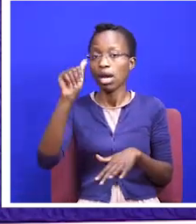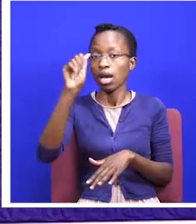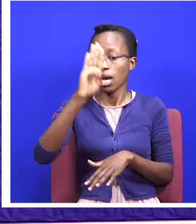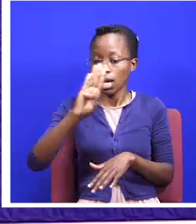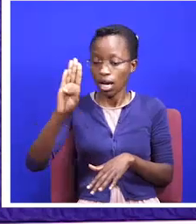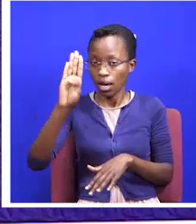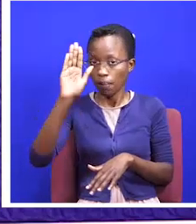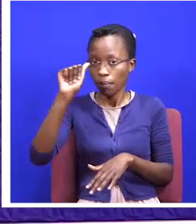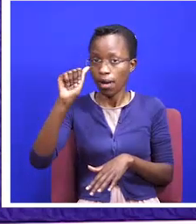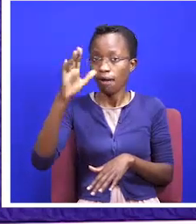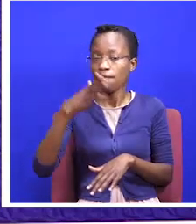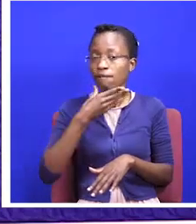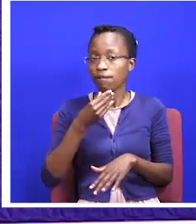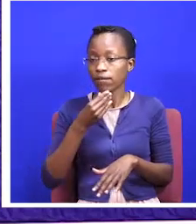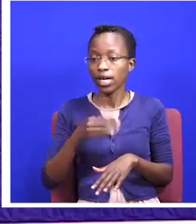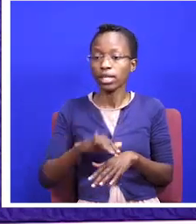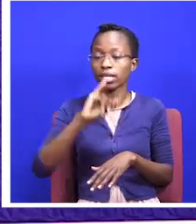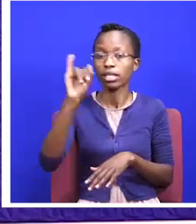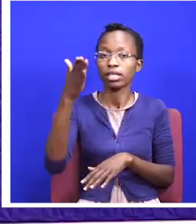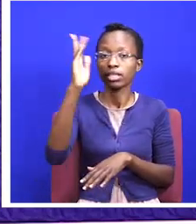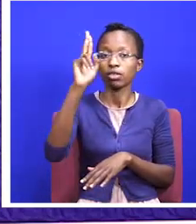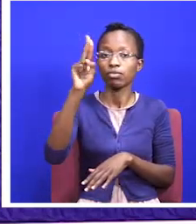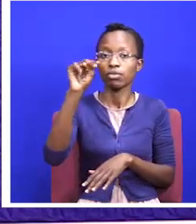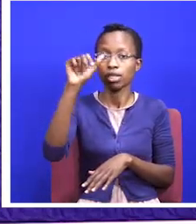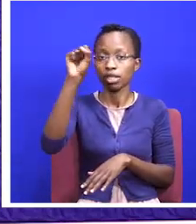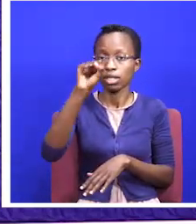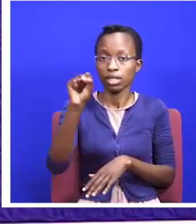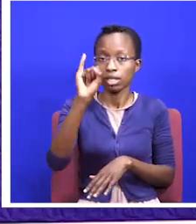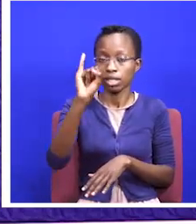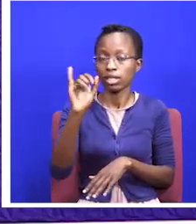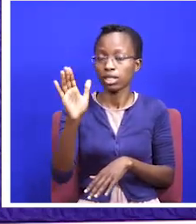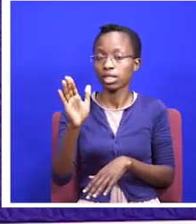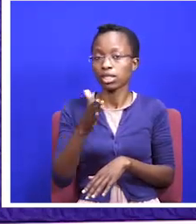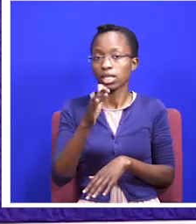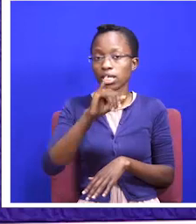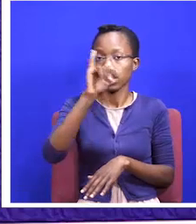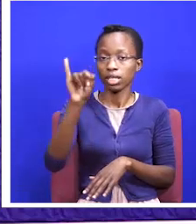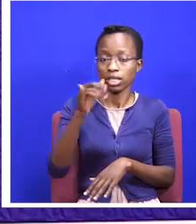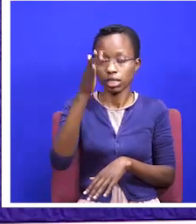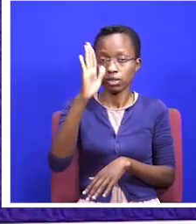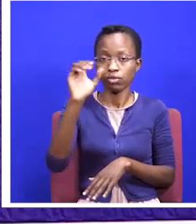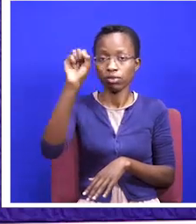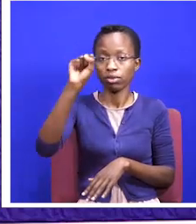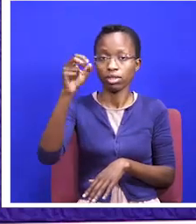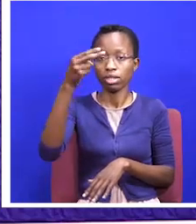Abba, Father. Jehovah, Nisi,